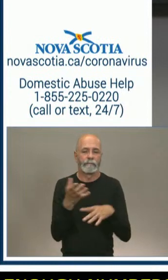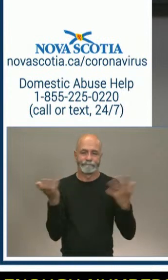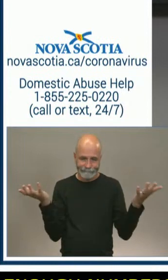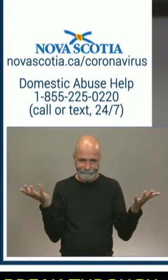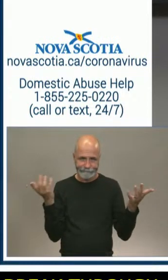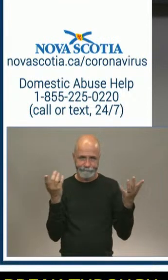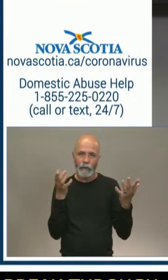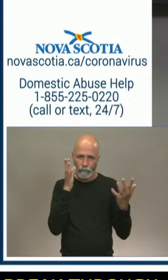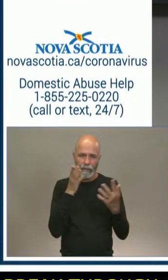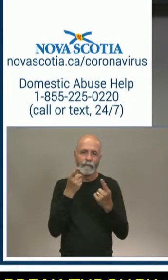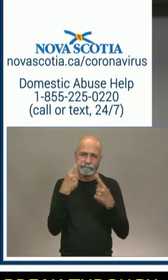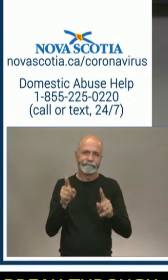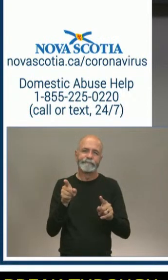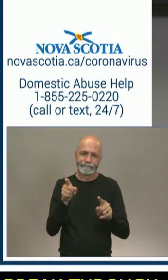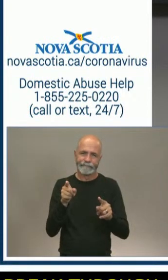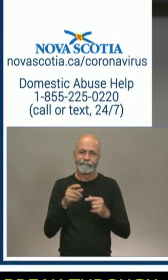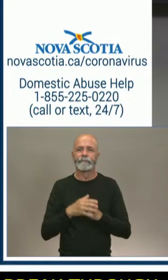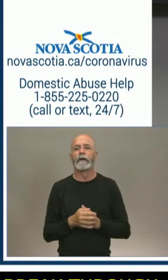at all.